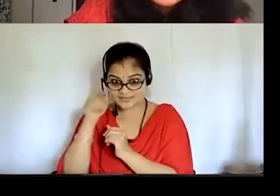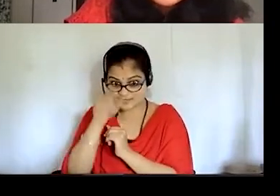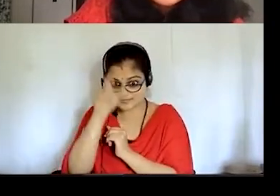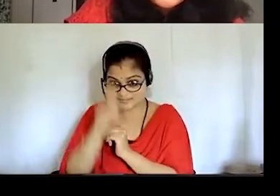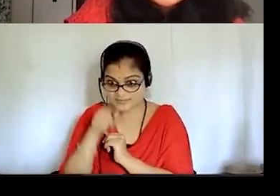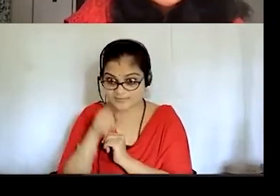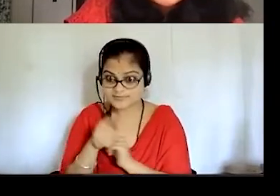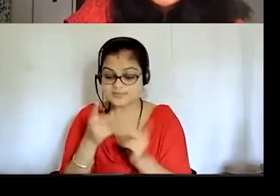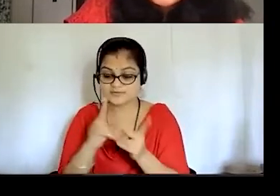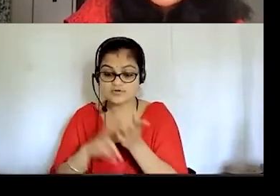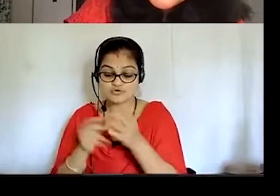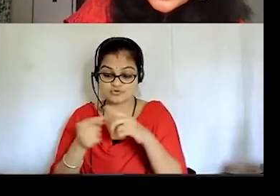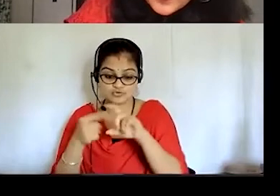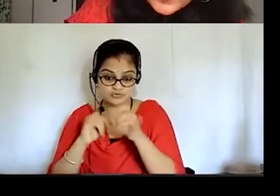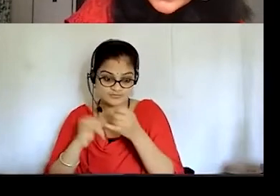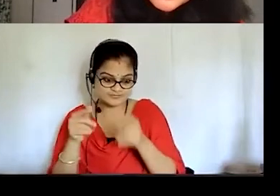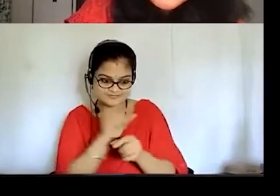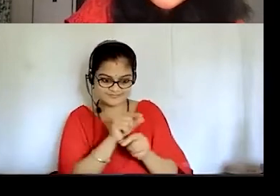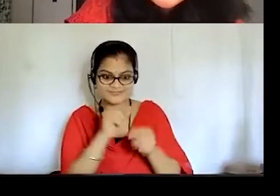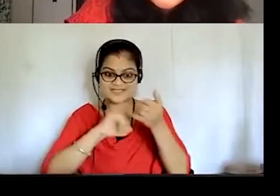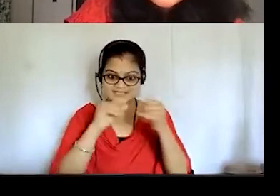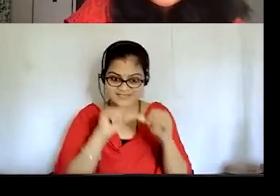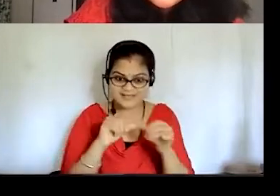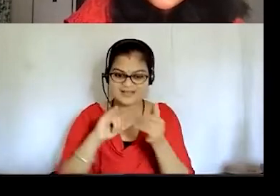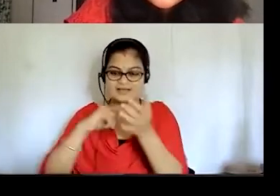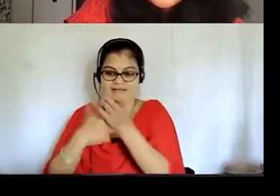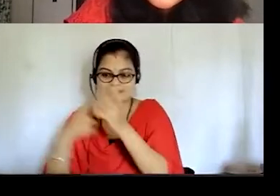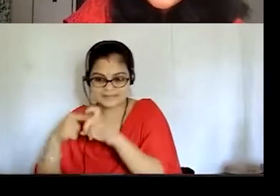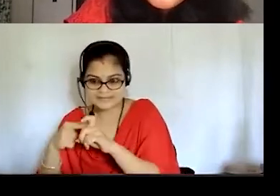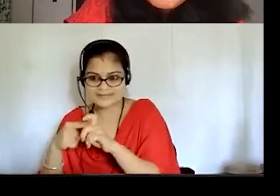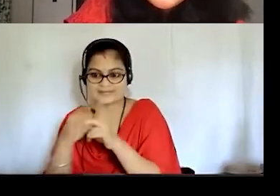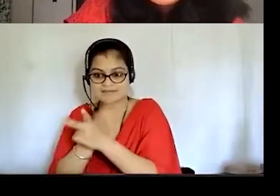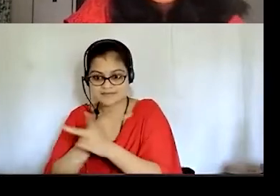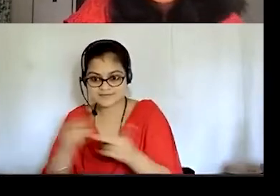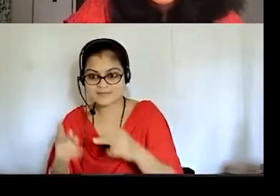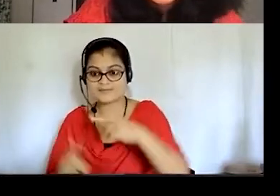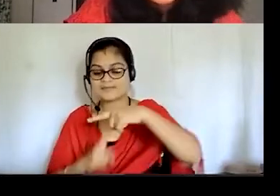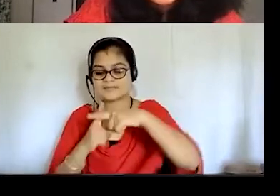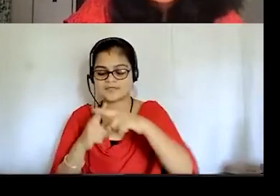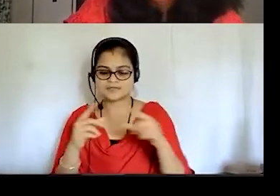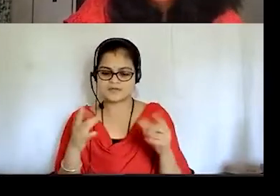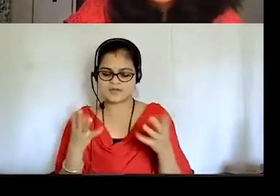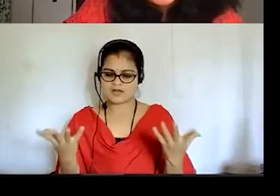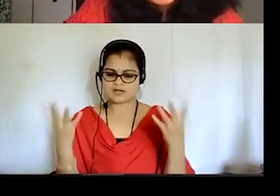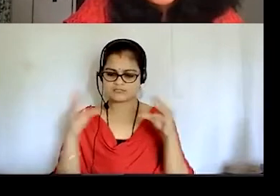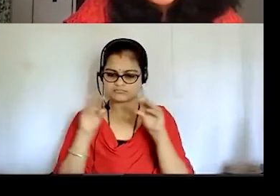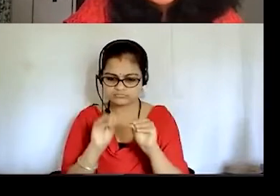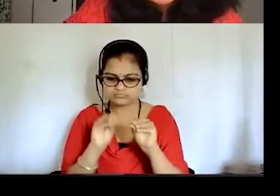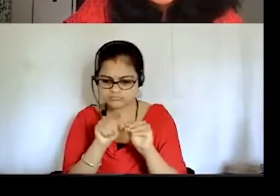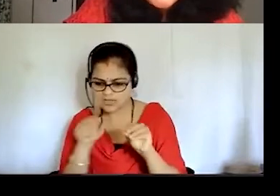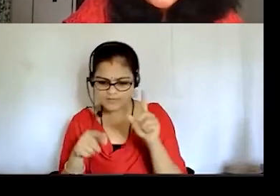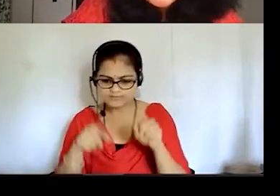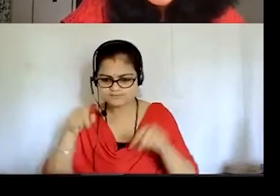the notes of the rag, encompass all the speeds of the rag, and blends the section with fusion